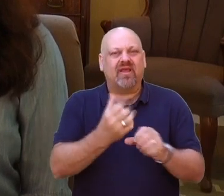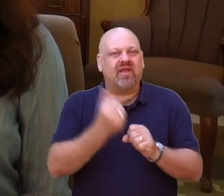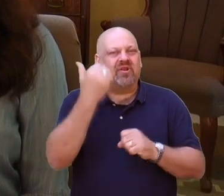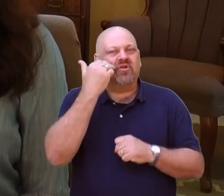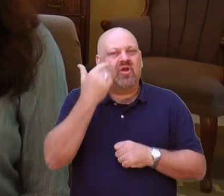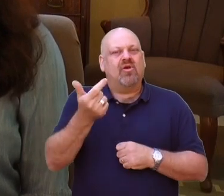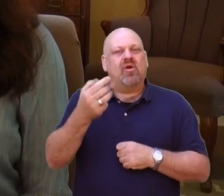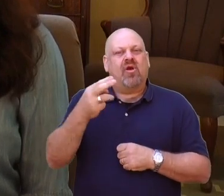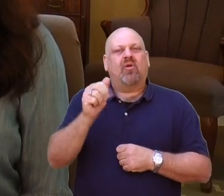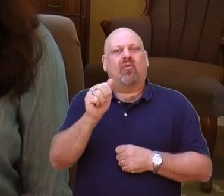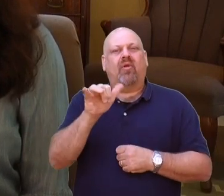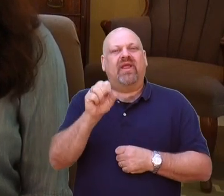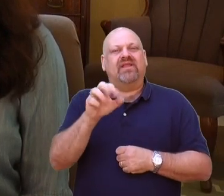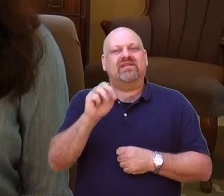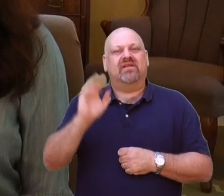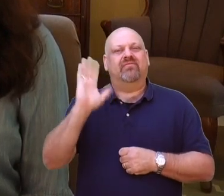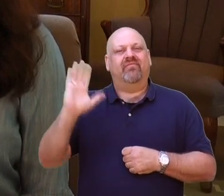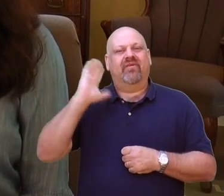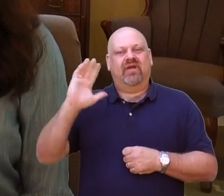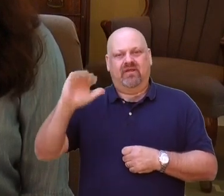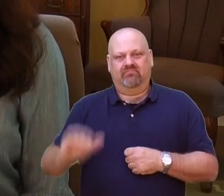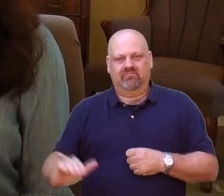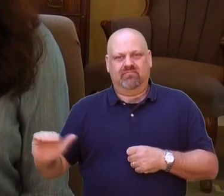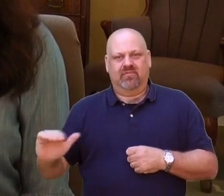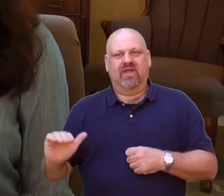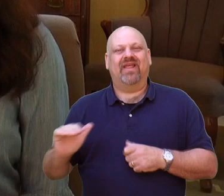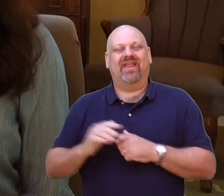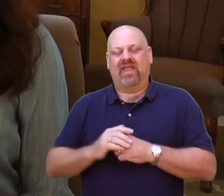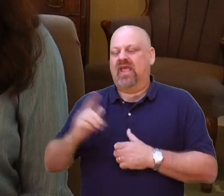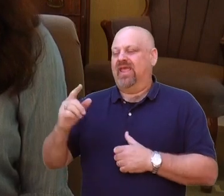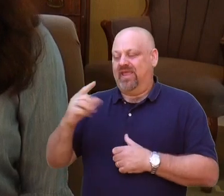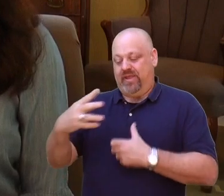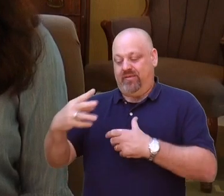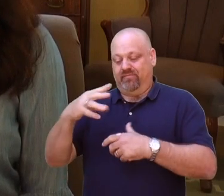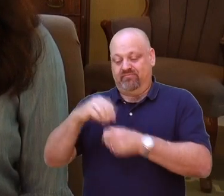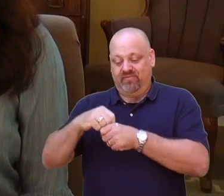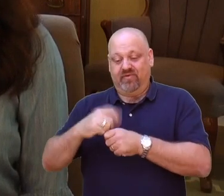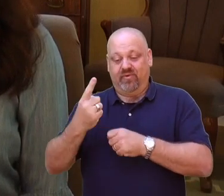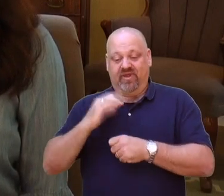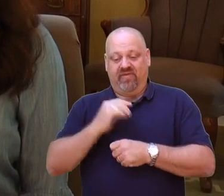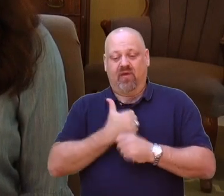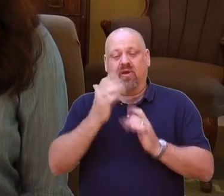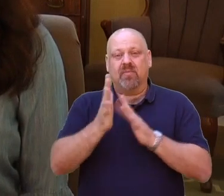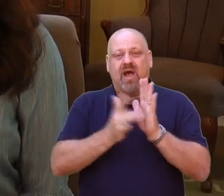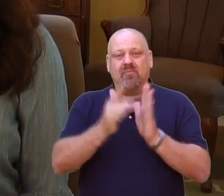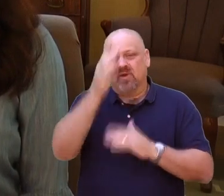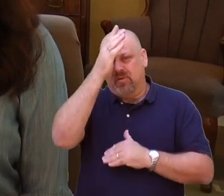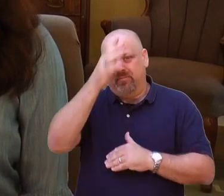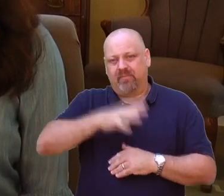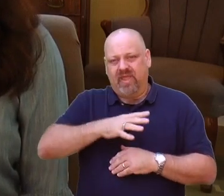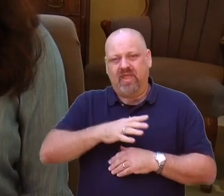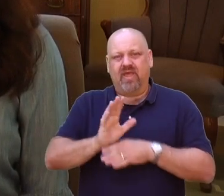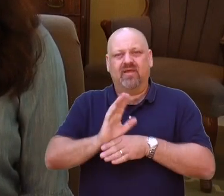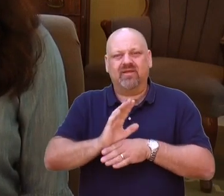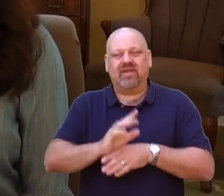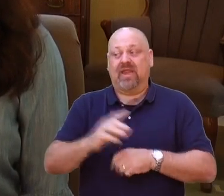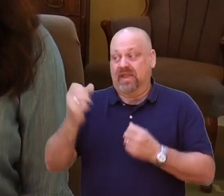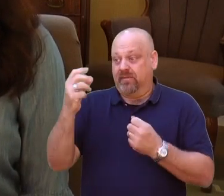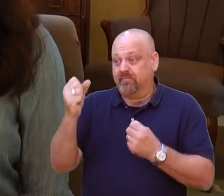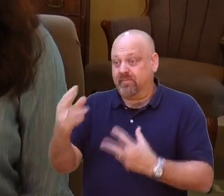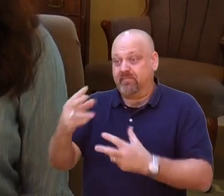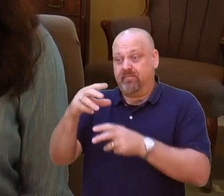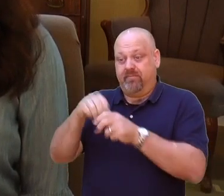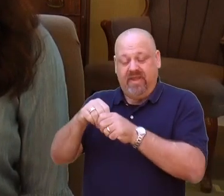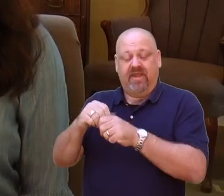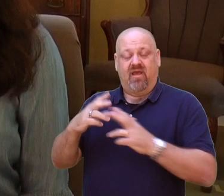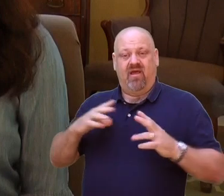Russell. And Grayson is very, very special to me. He's like part of our family. I got to know Grayson when he was just a young child. He was